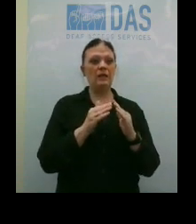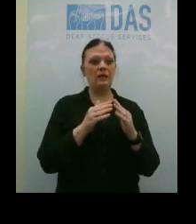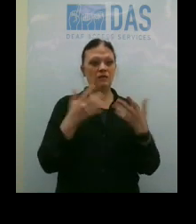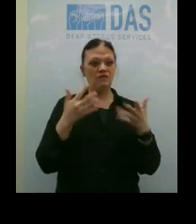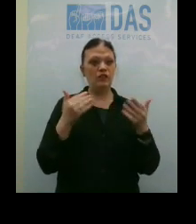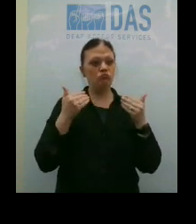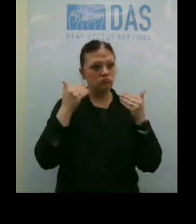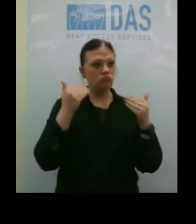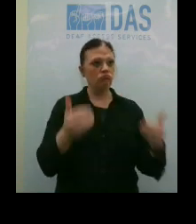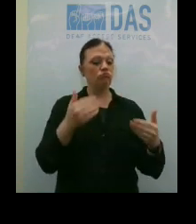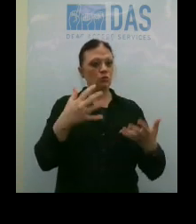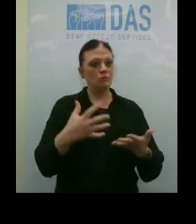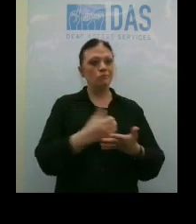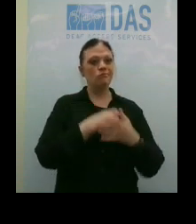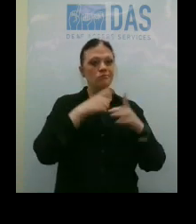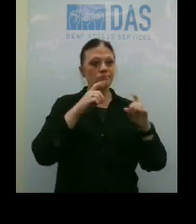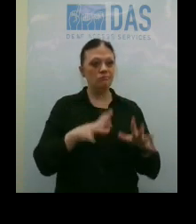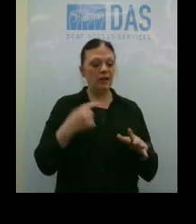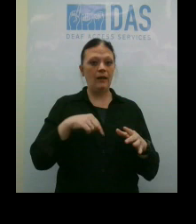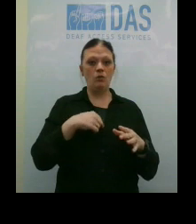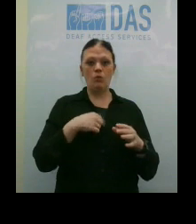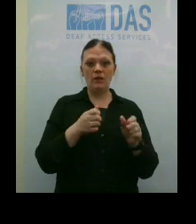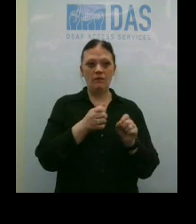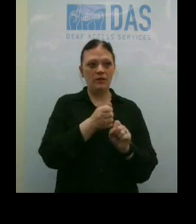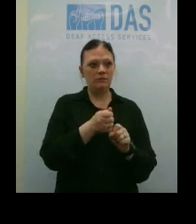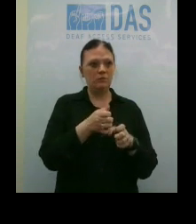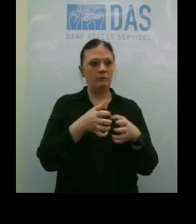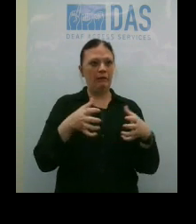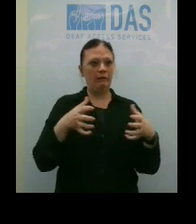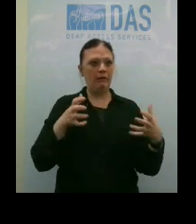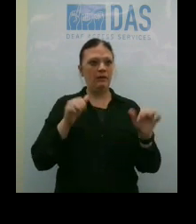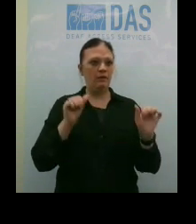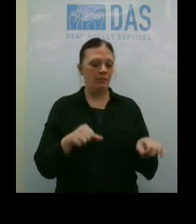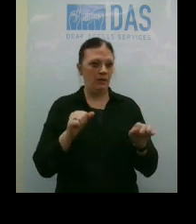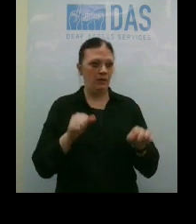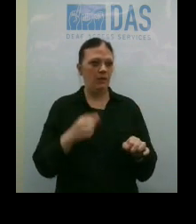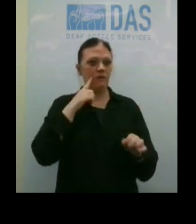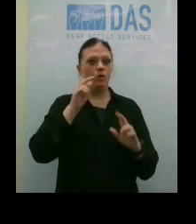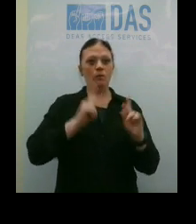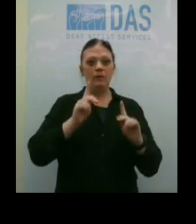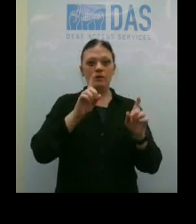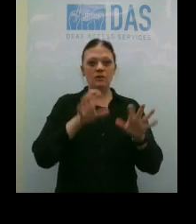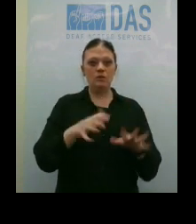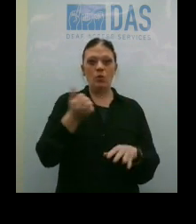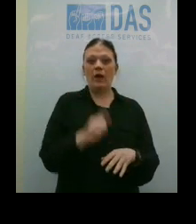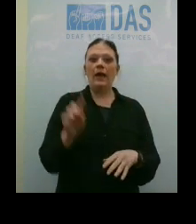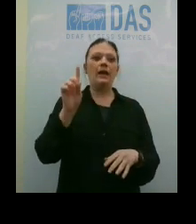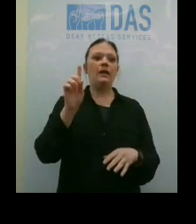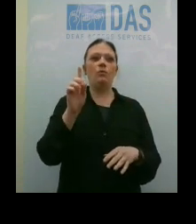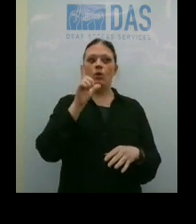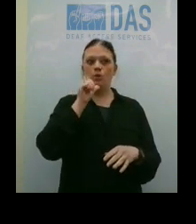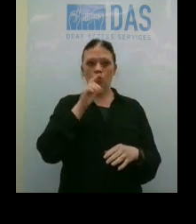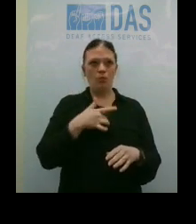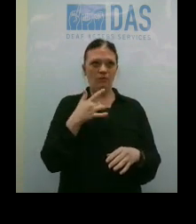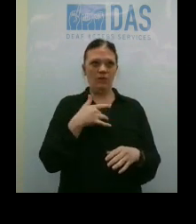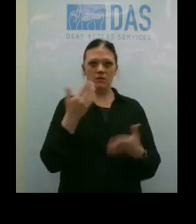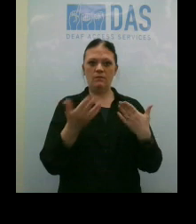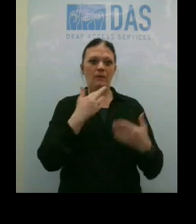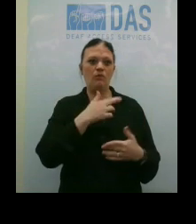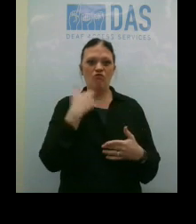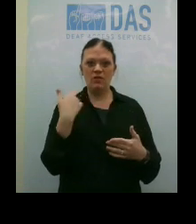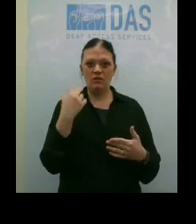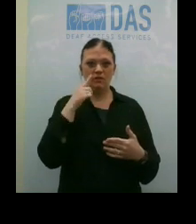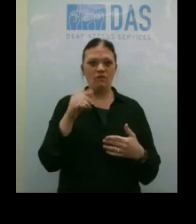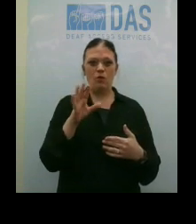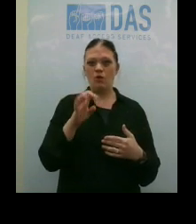tested. We have expanded our capacity in the community for people to get tested. So anybody who feels that they may be at risk